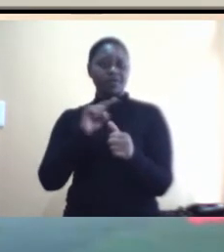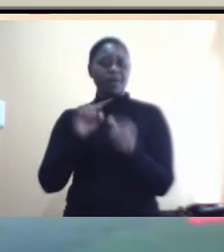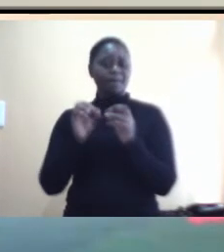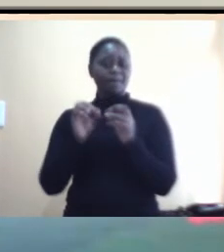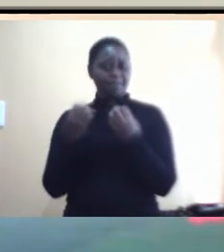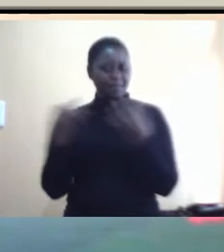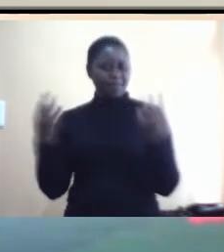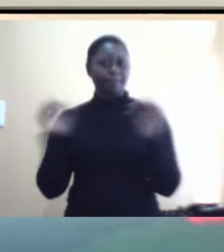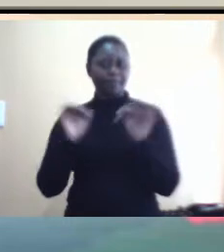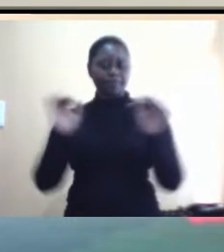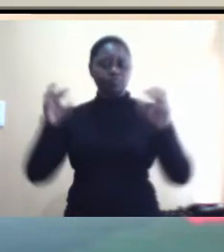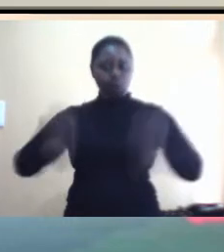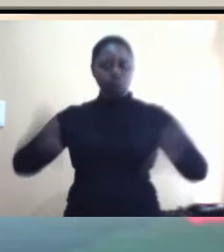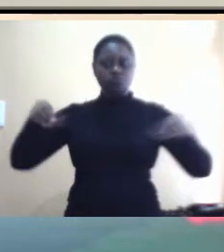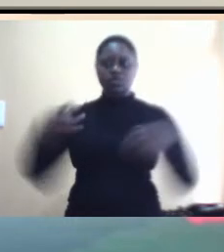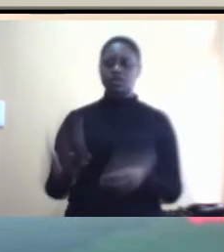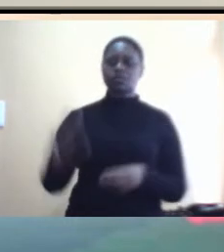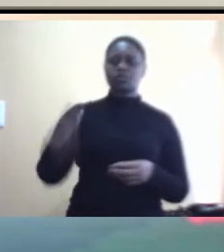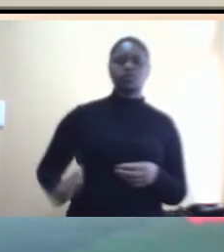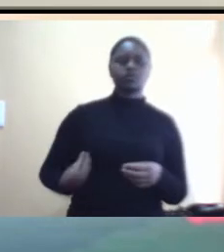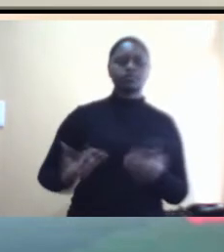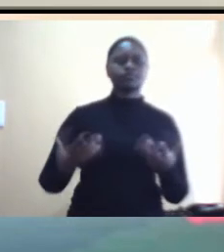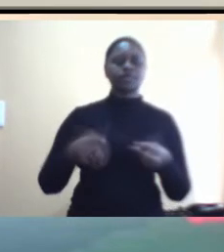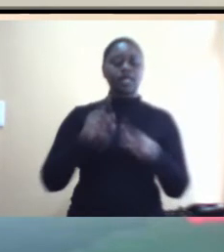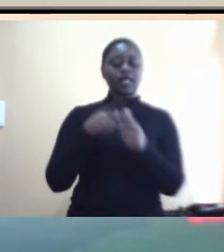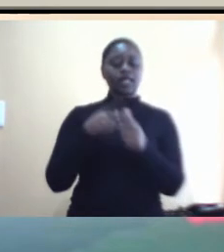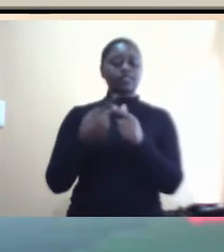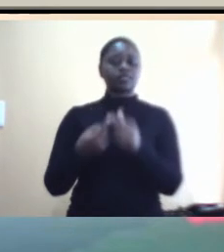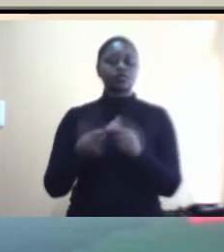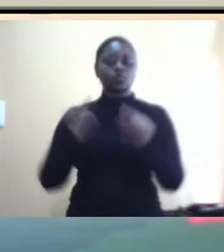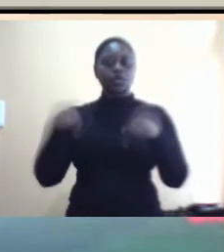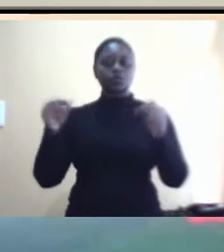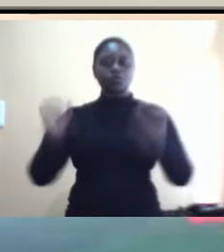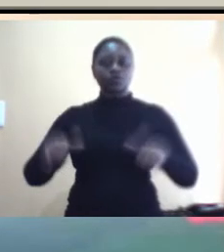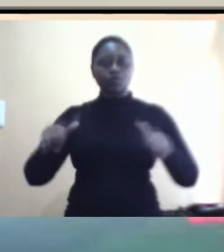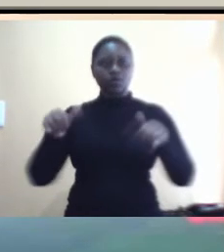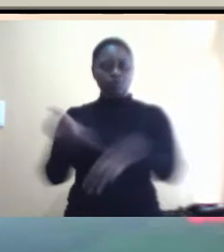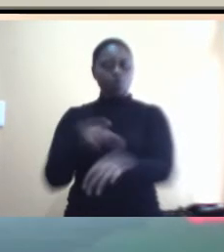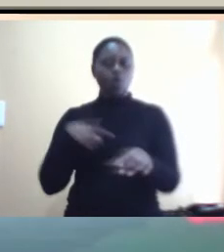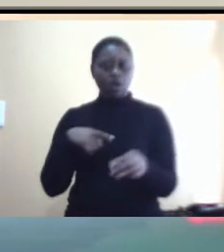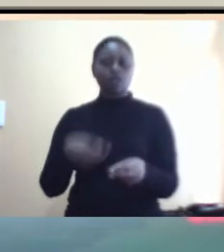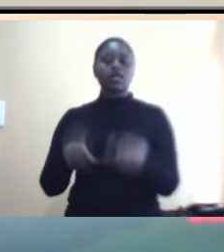unemployment, poverty, and hunger, and therefore cannot wait any longer.